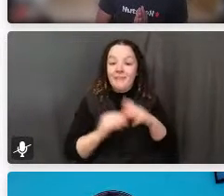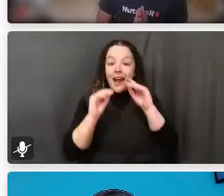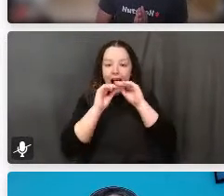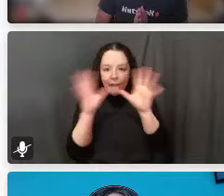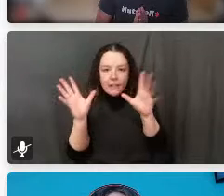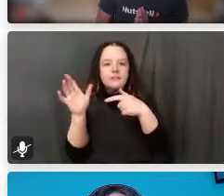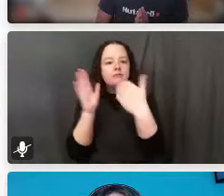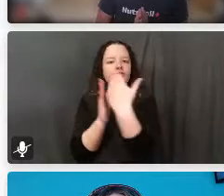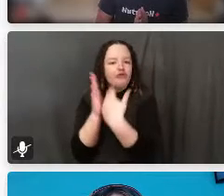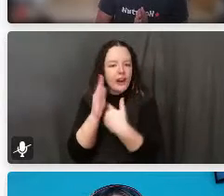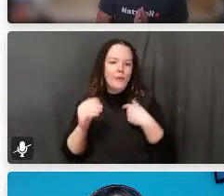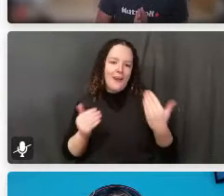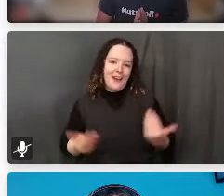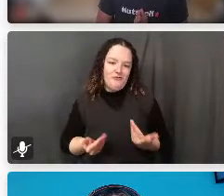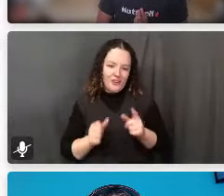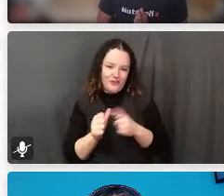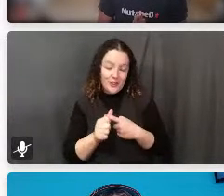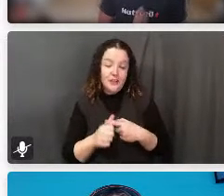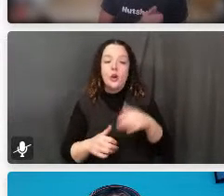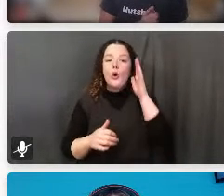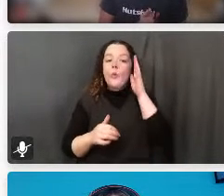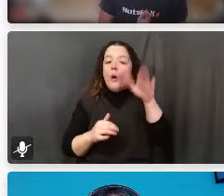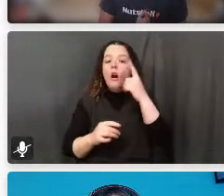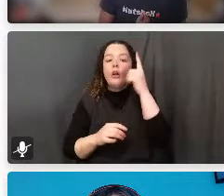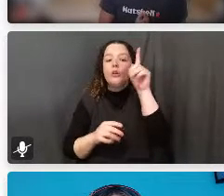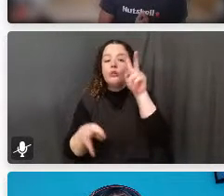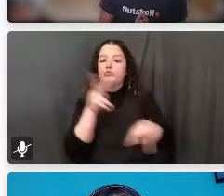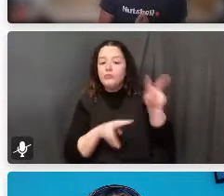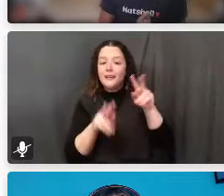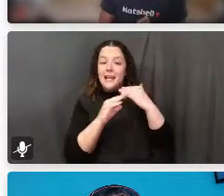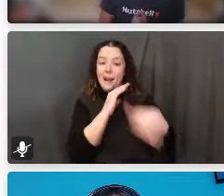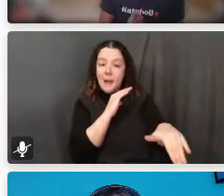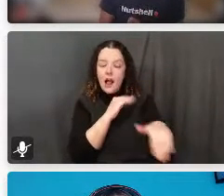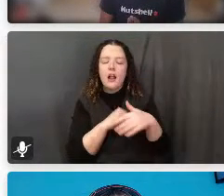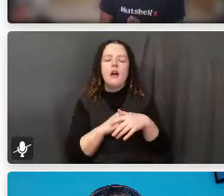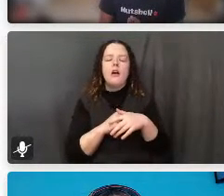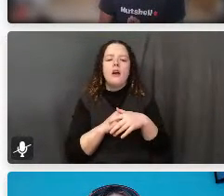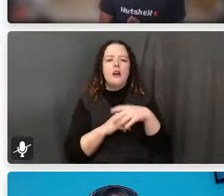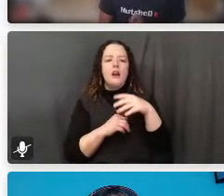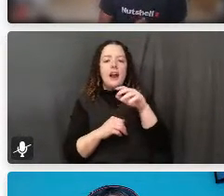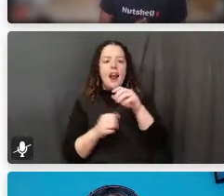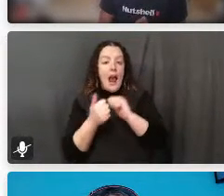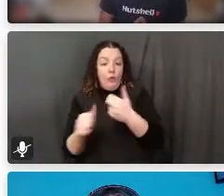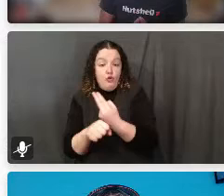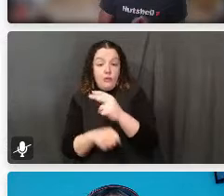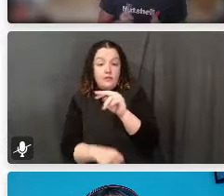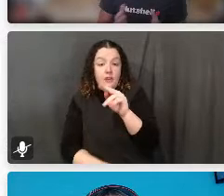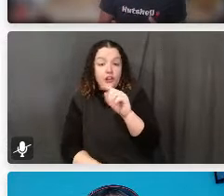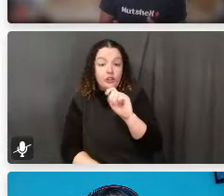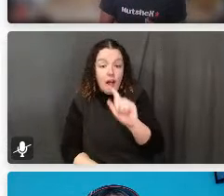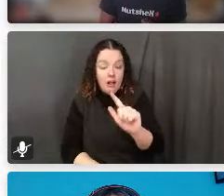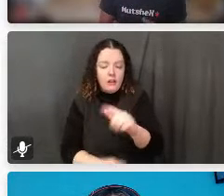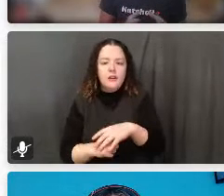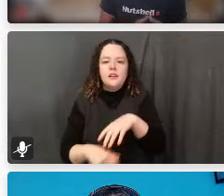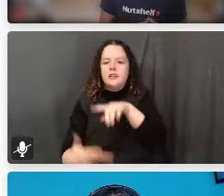go through the basics anatomy of an email and Nutshell Campaigns features and how to use them. The difference between our three